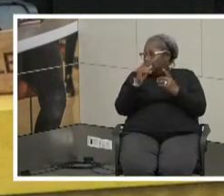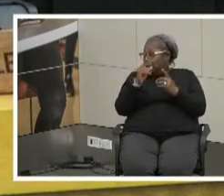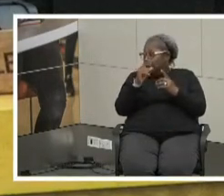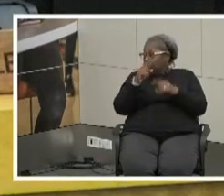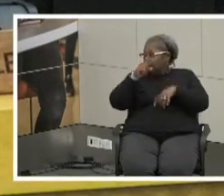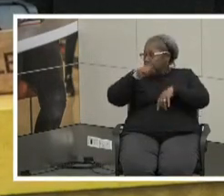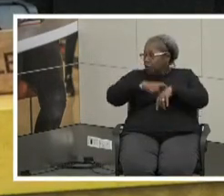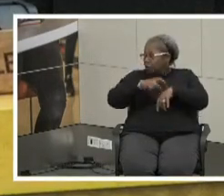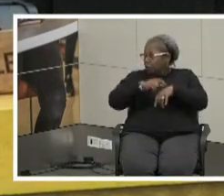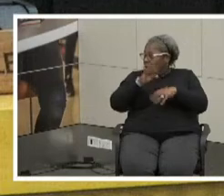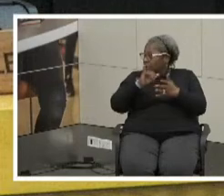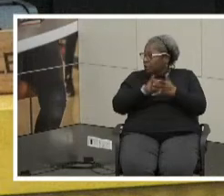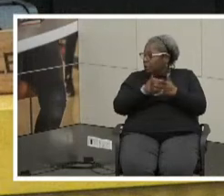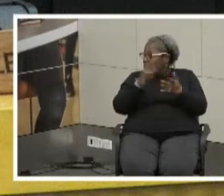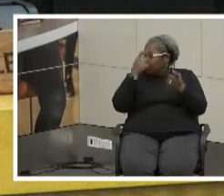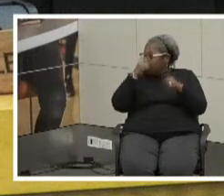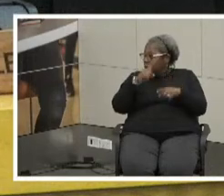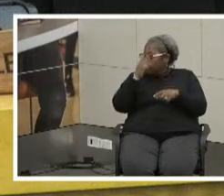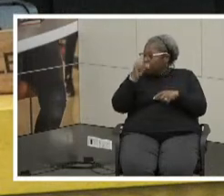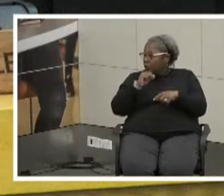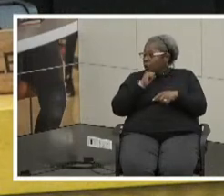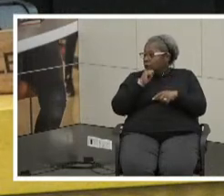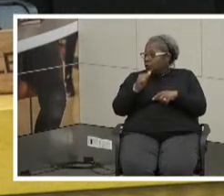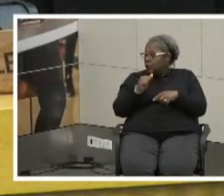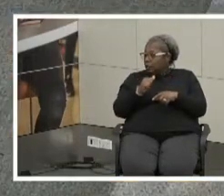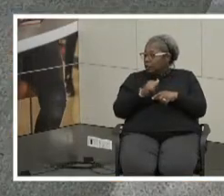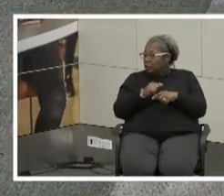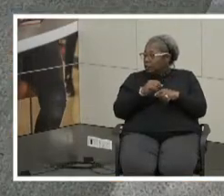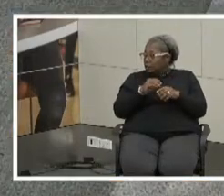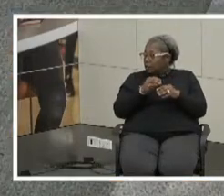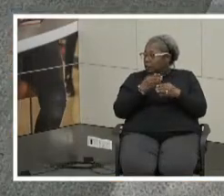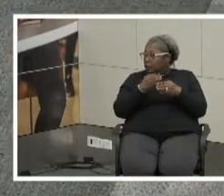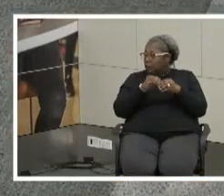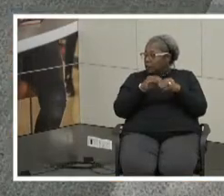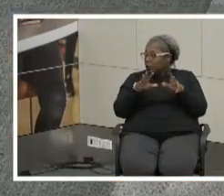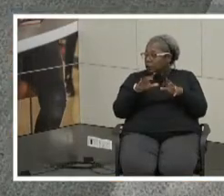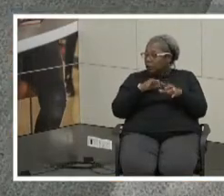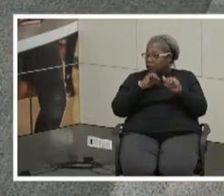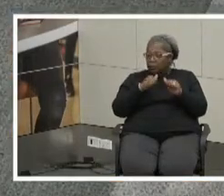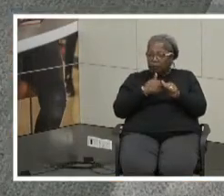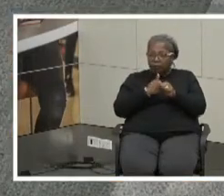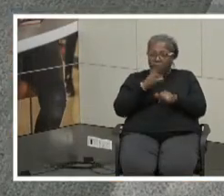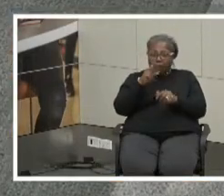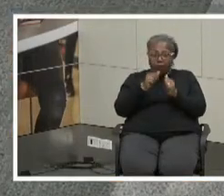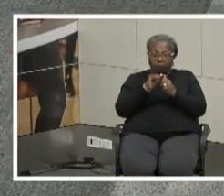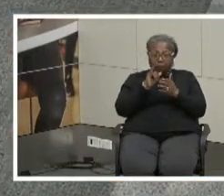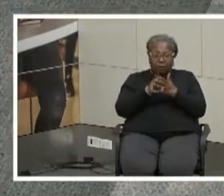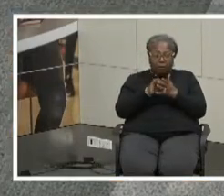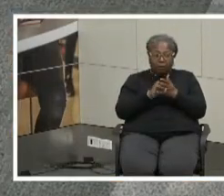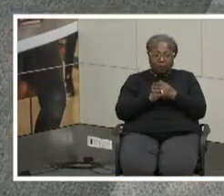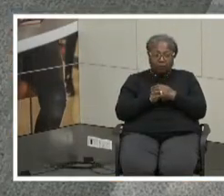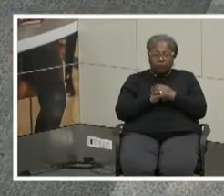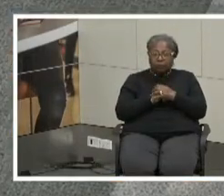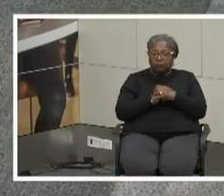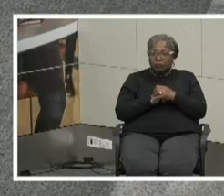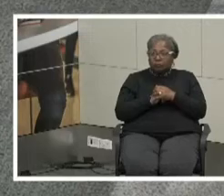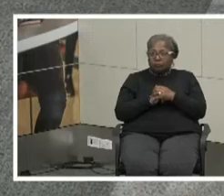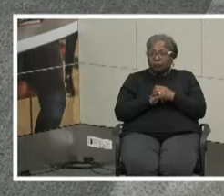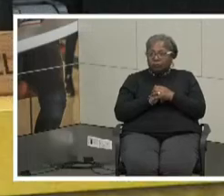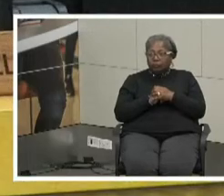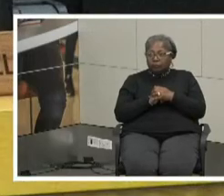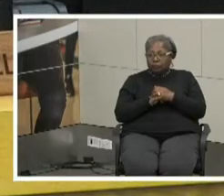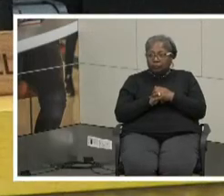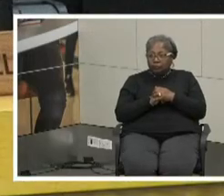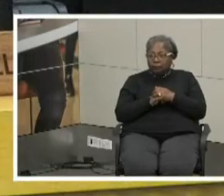the term of this agreement because it's not listed here I can follow up with you on that I don't have that on top my